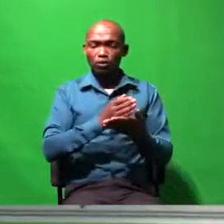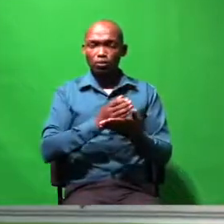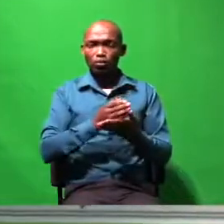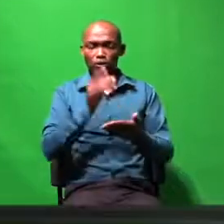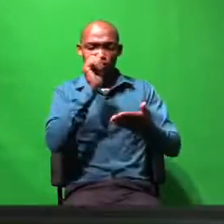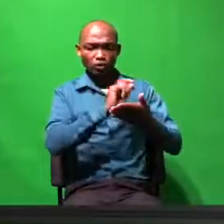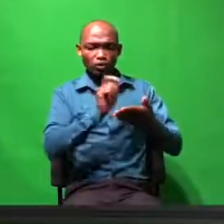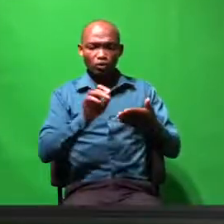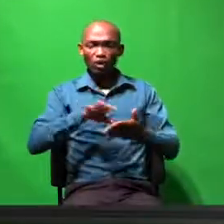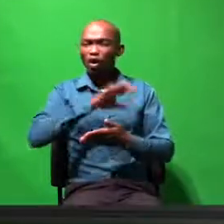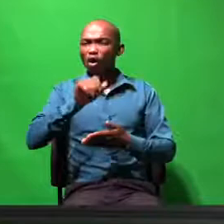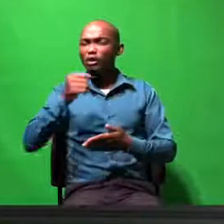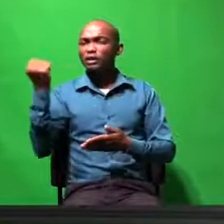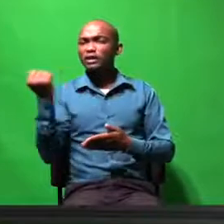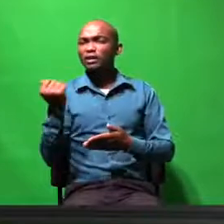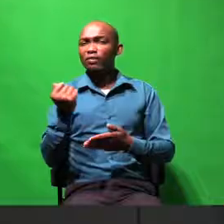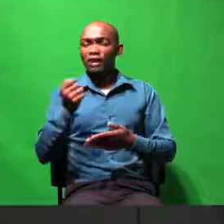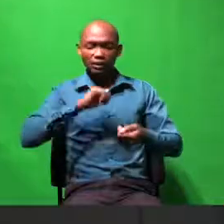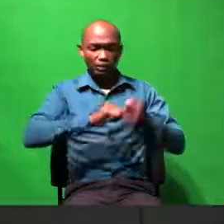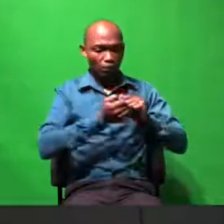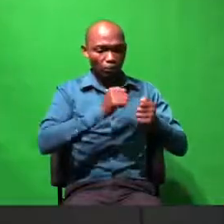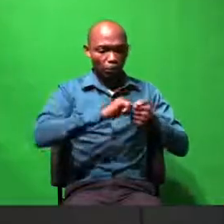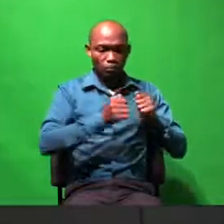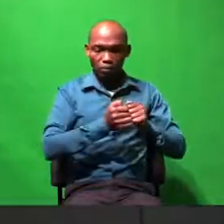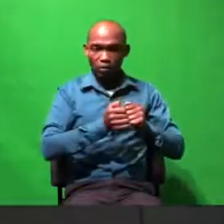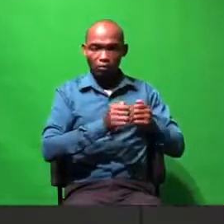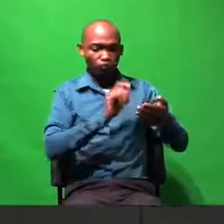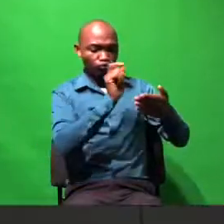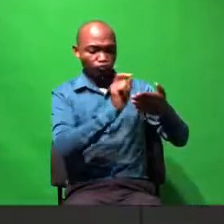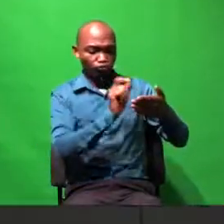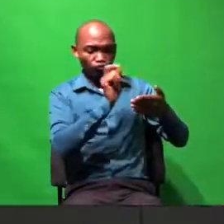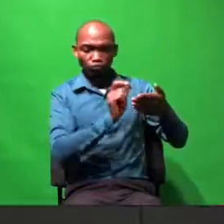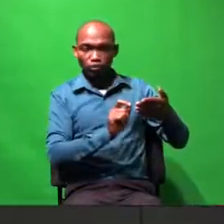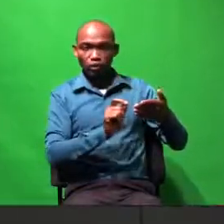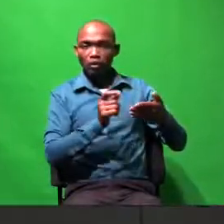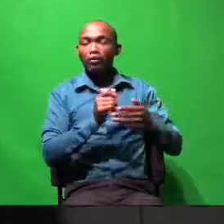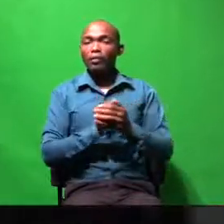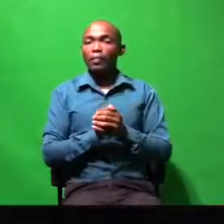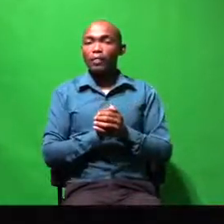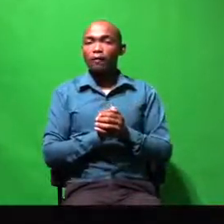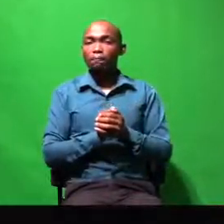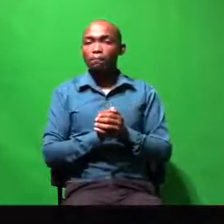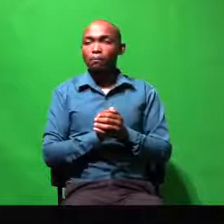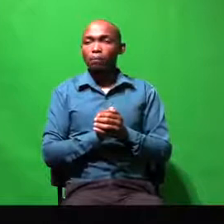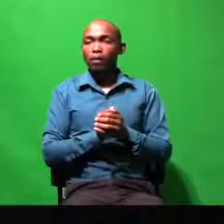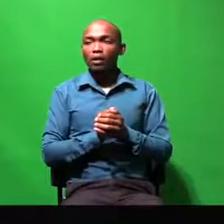note any difficulties as well any problem that you will face. So don't forget on that. Thank you.